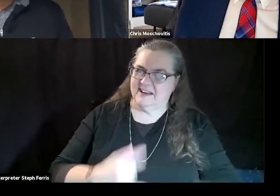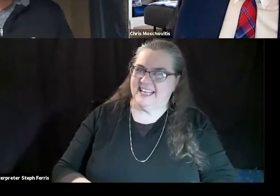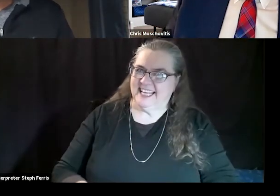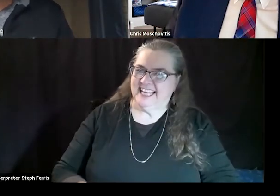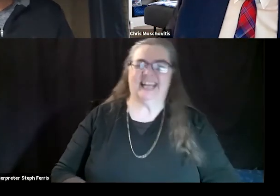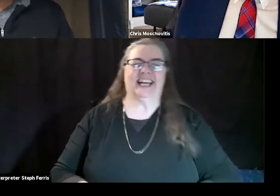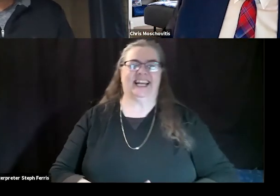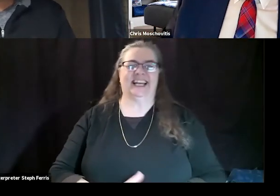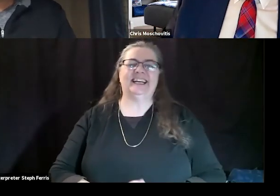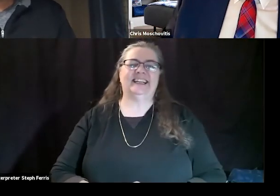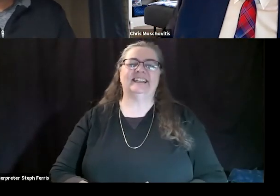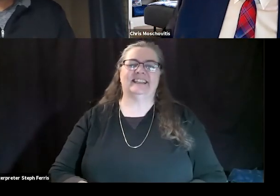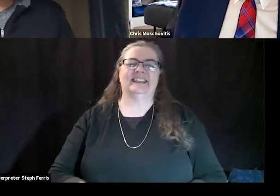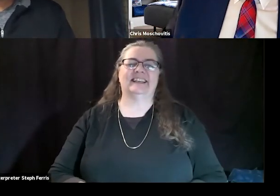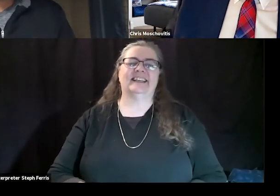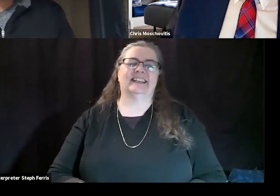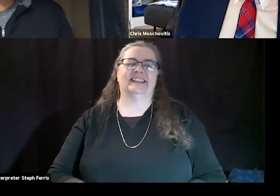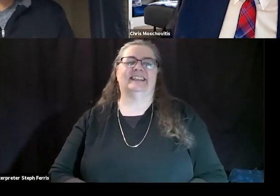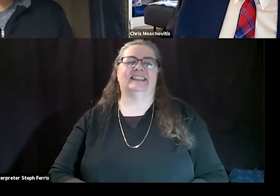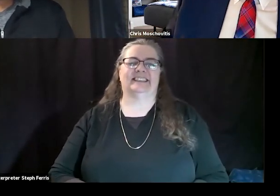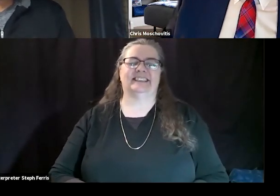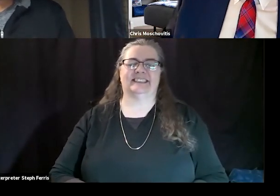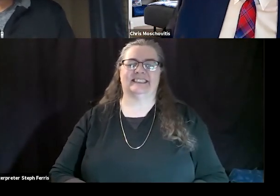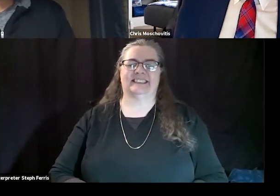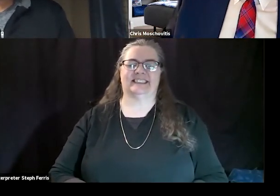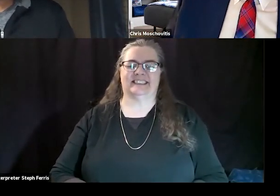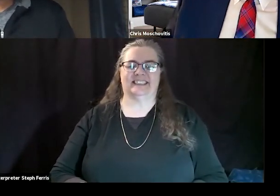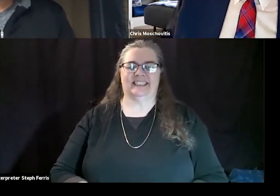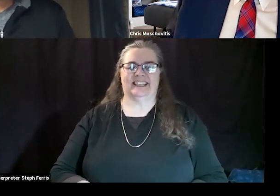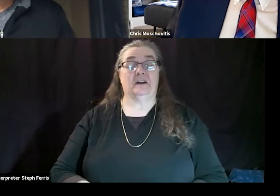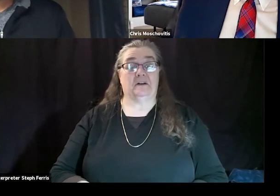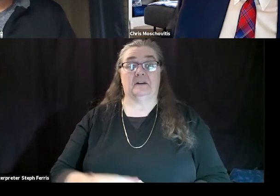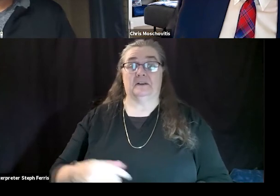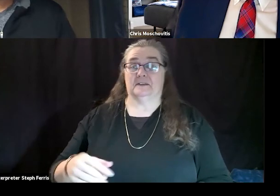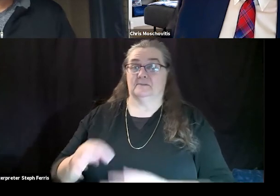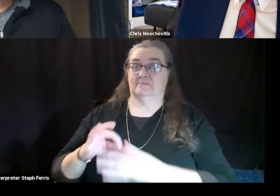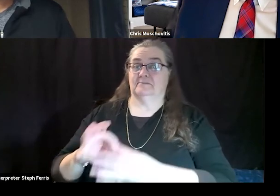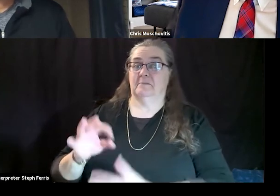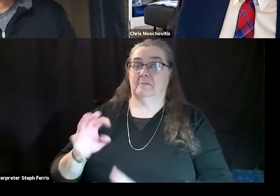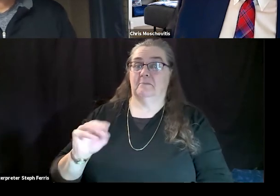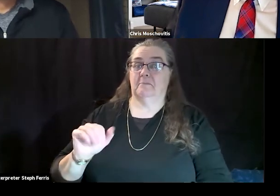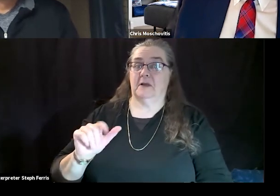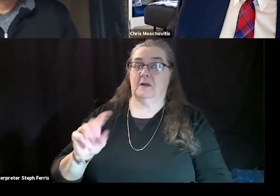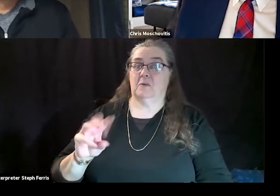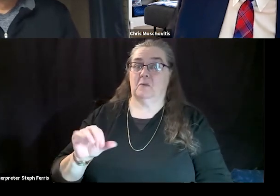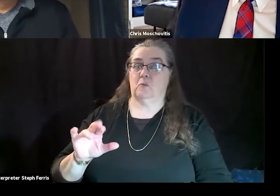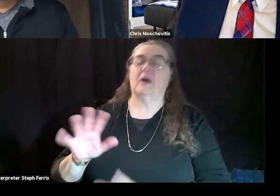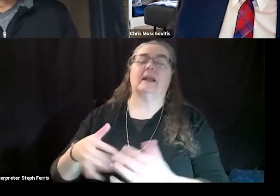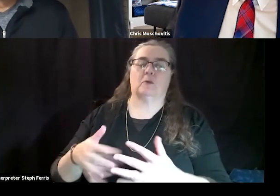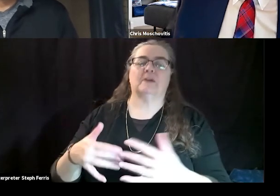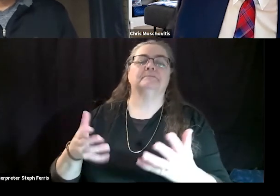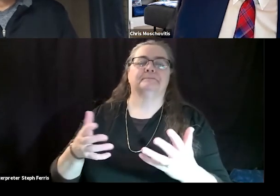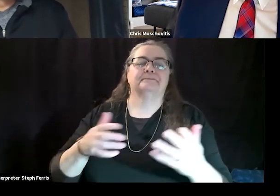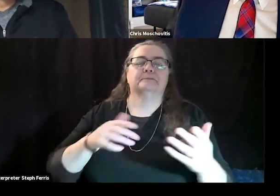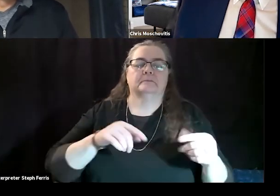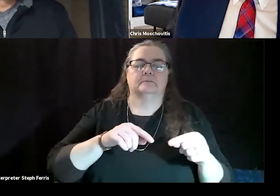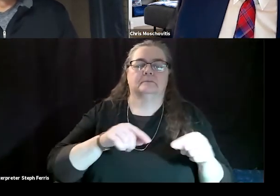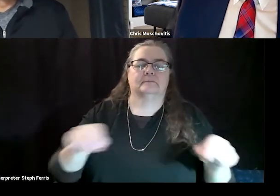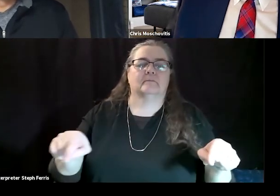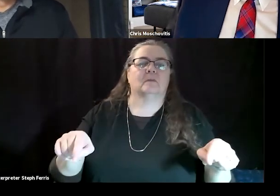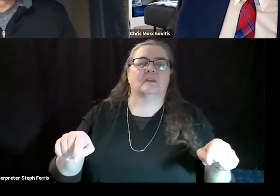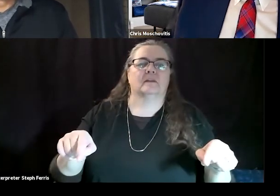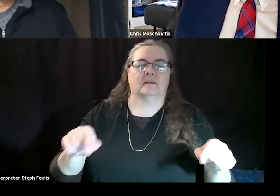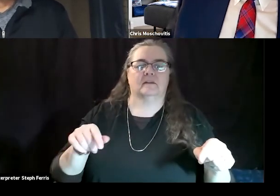now. The issue with that is, first of all, that's not going away. That's clear. Right. That